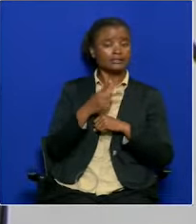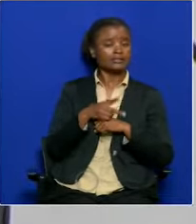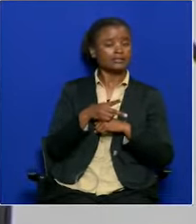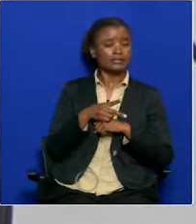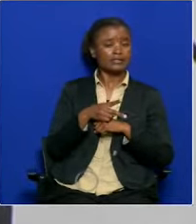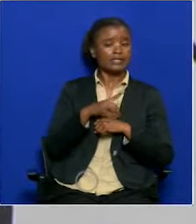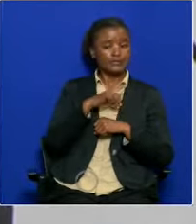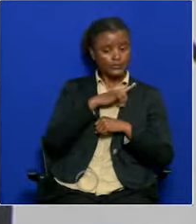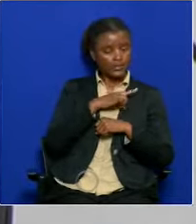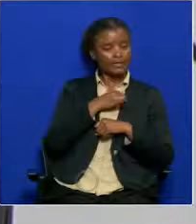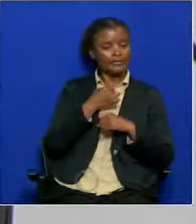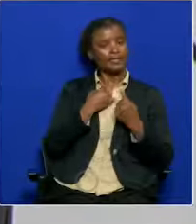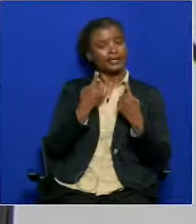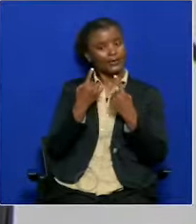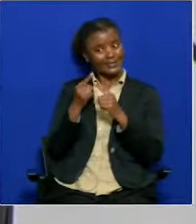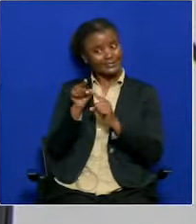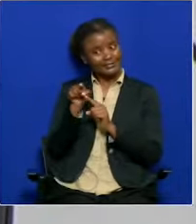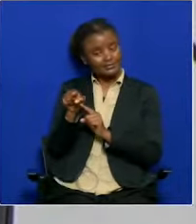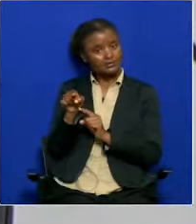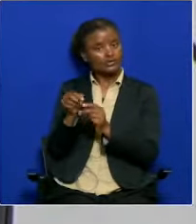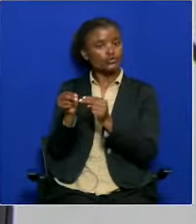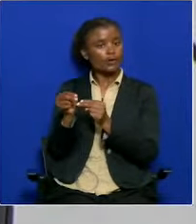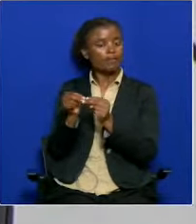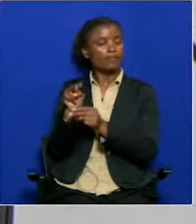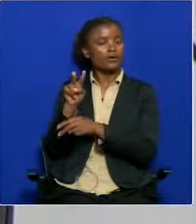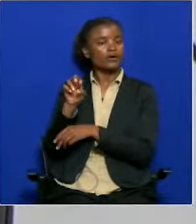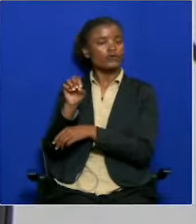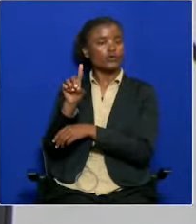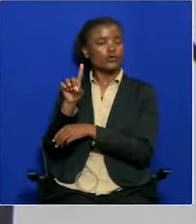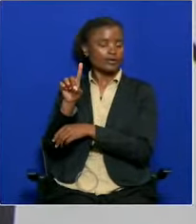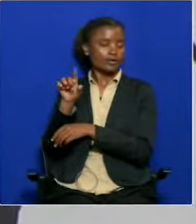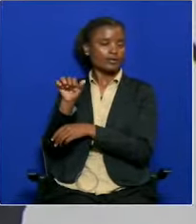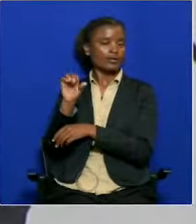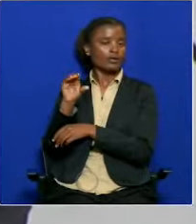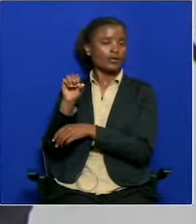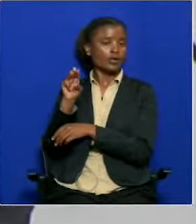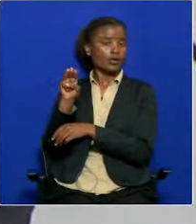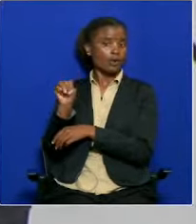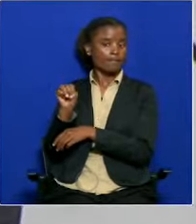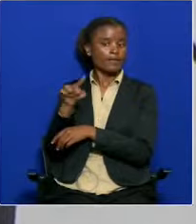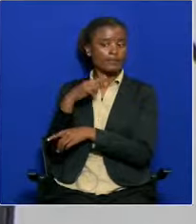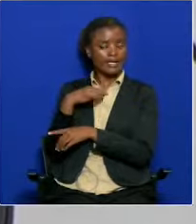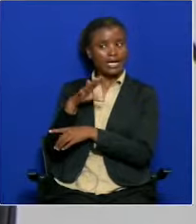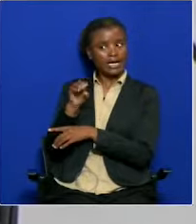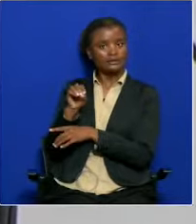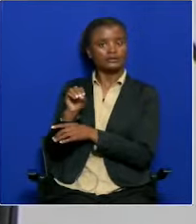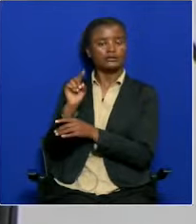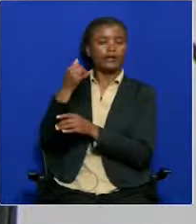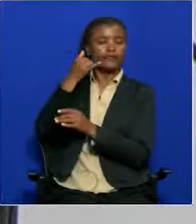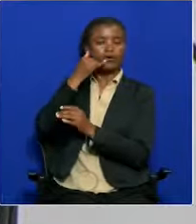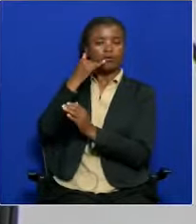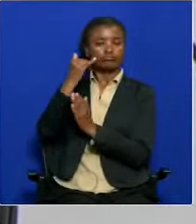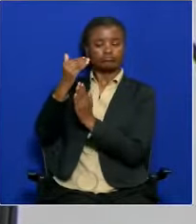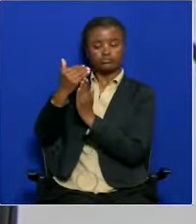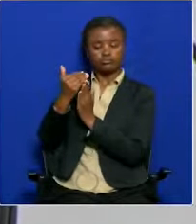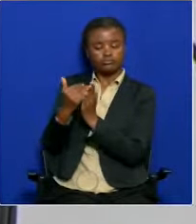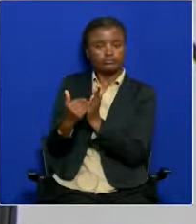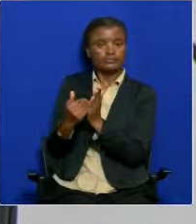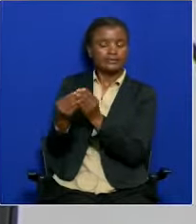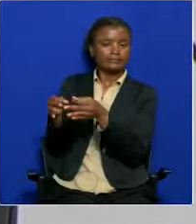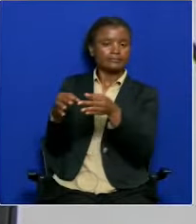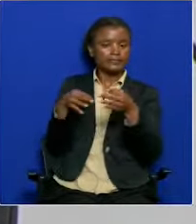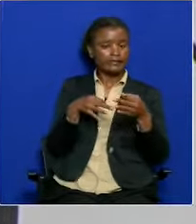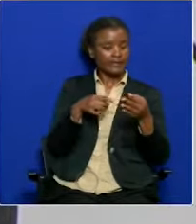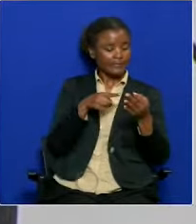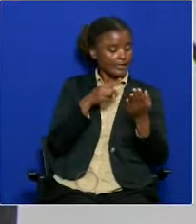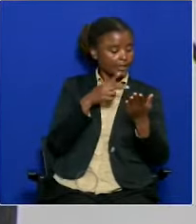to look for the itemized billing. But I am not saying it doesn't remain, it doesn't show, but on my phone,